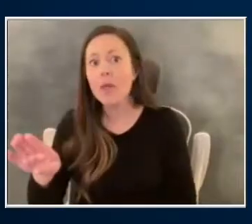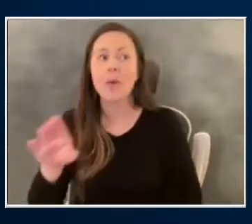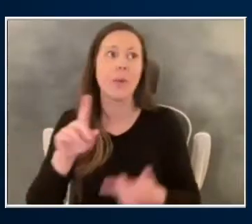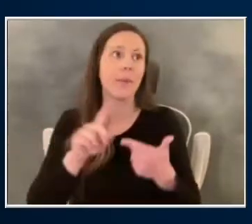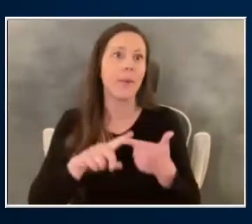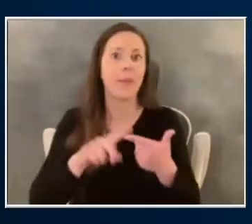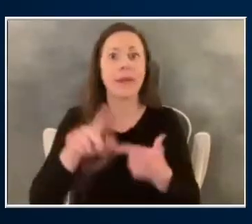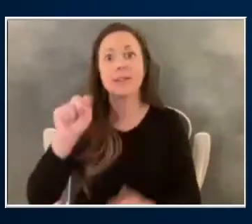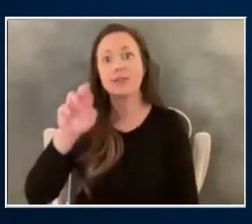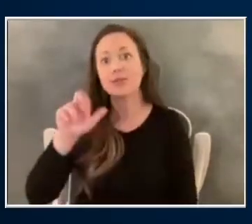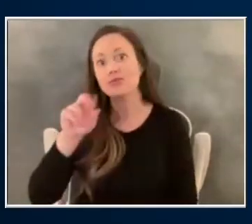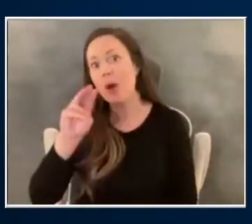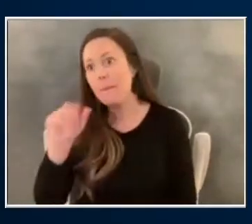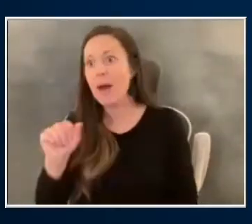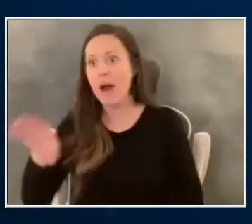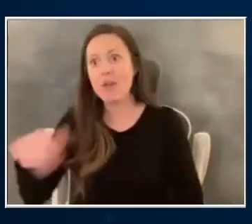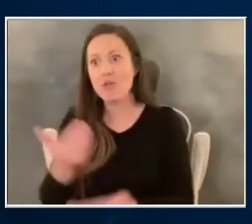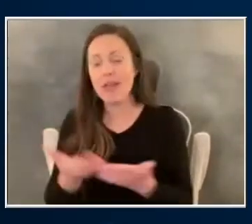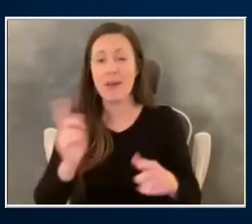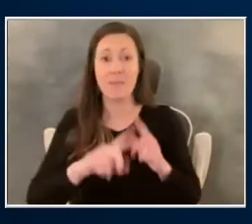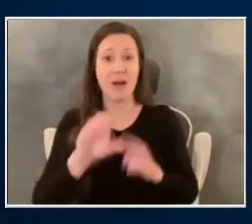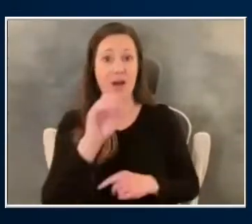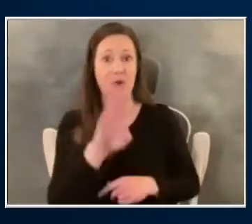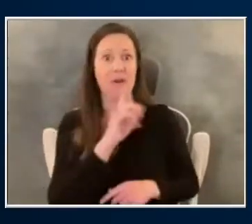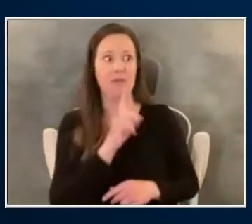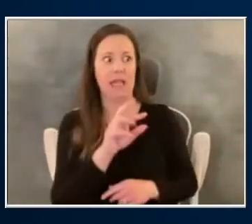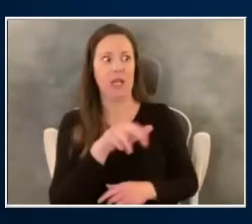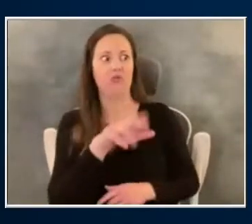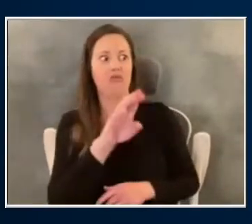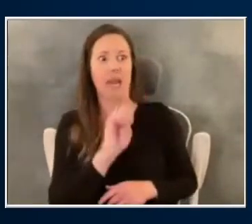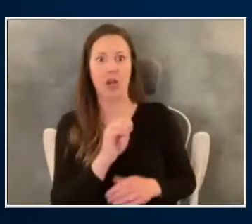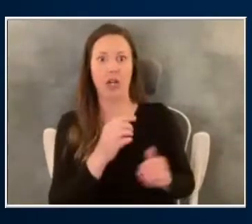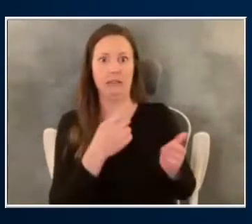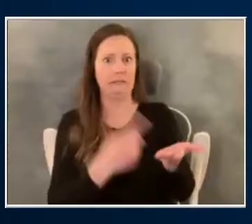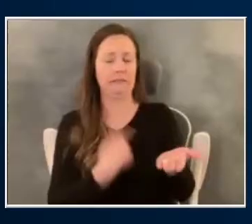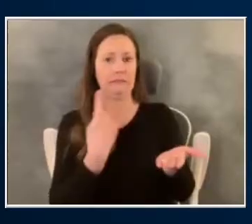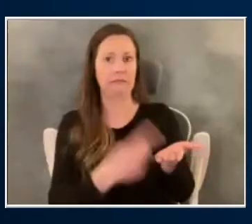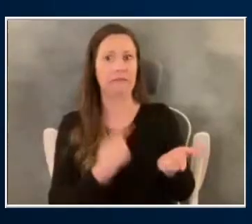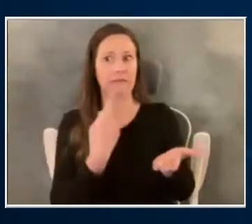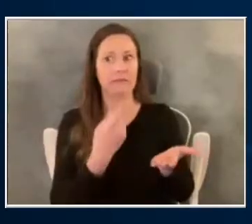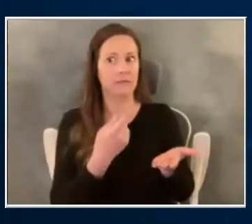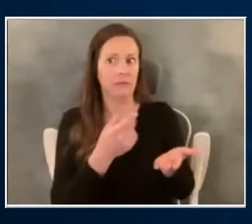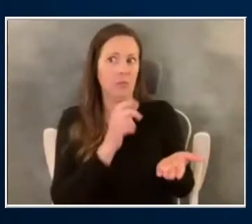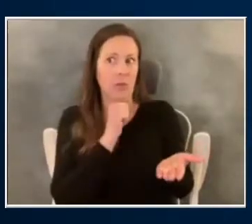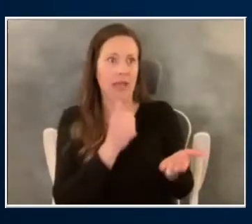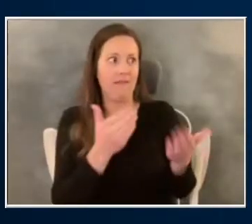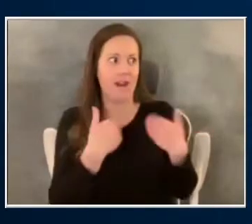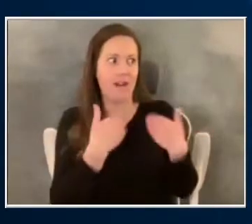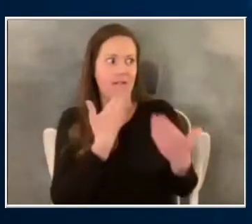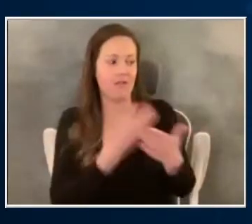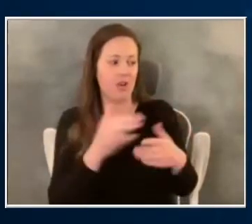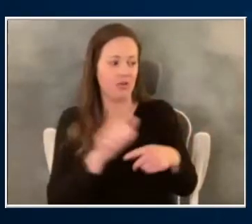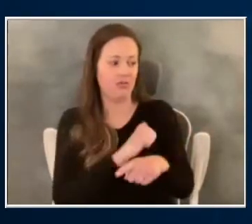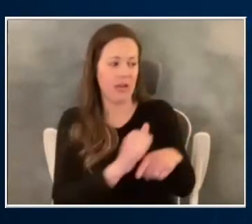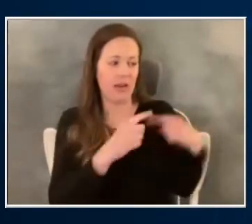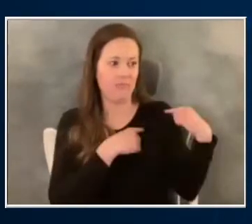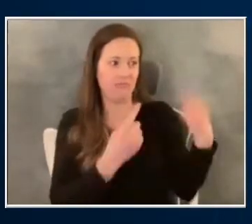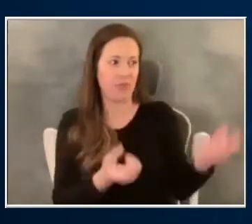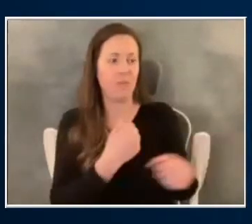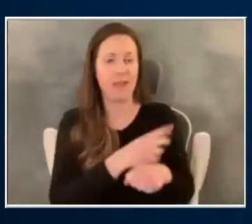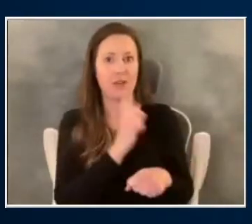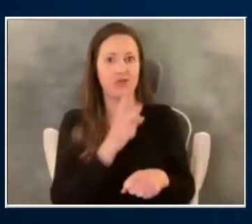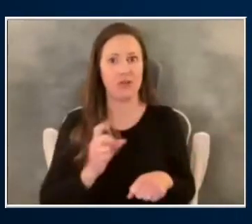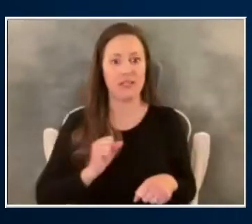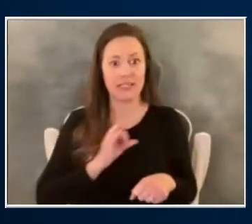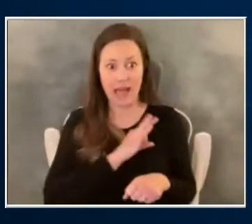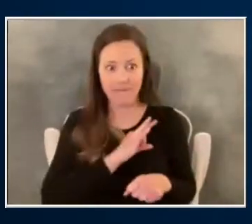see very often, we haven't really had a good hands-on experience for that training. So just making sure our staff and